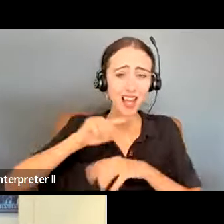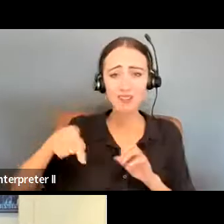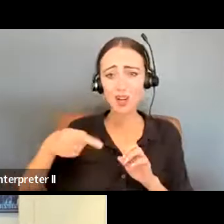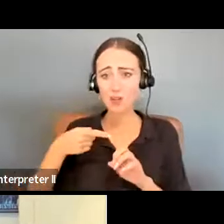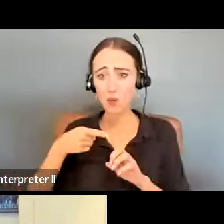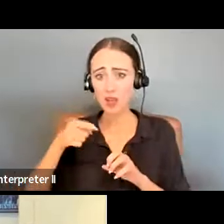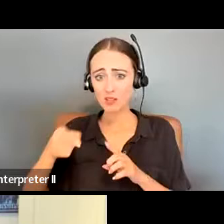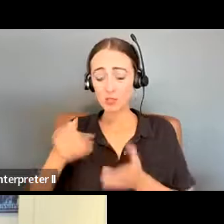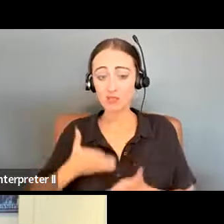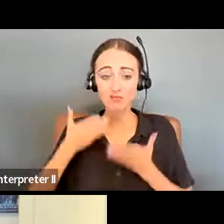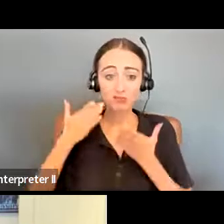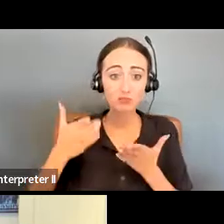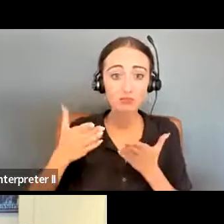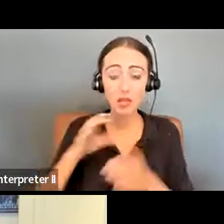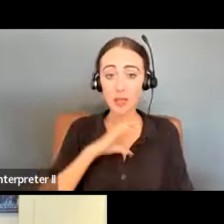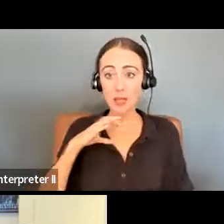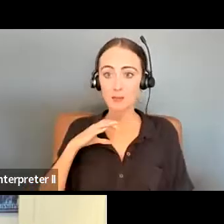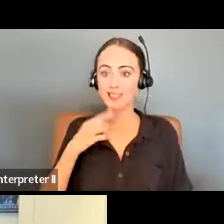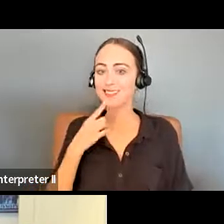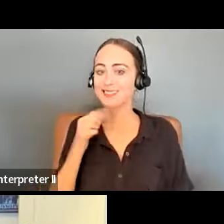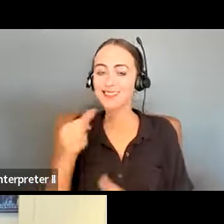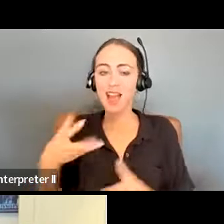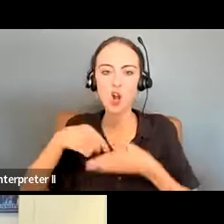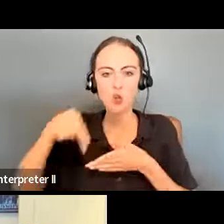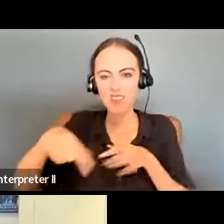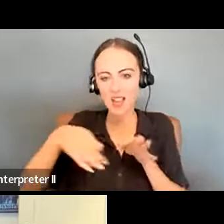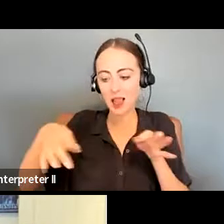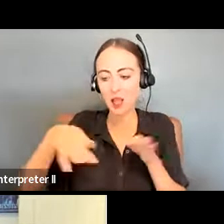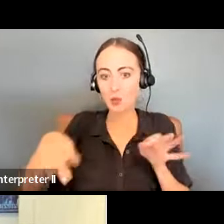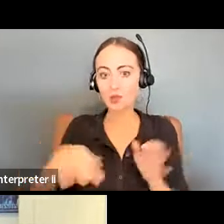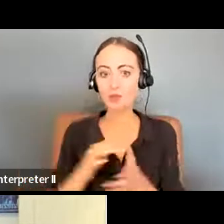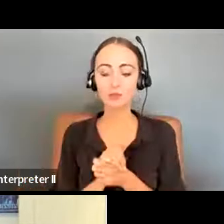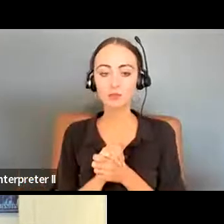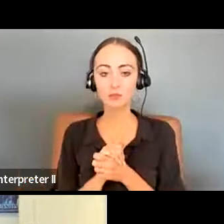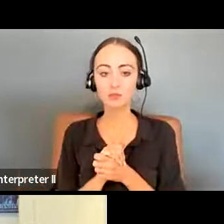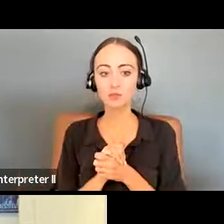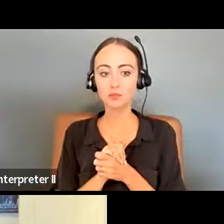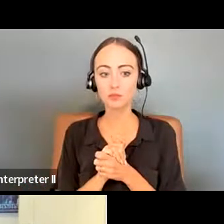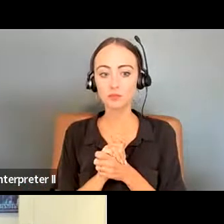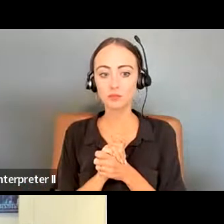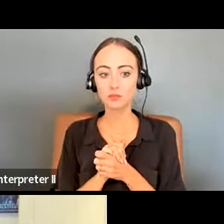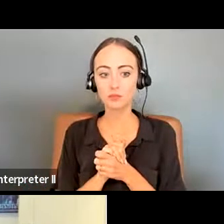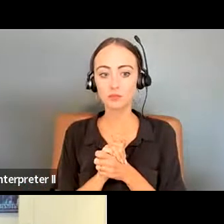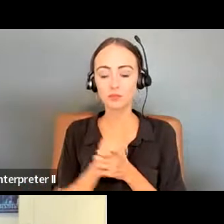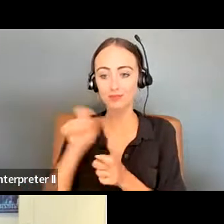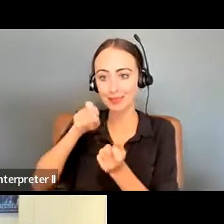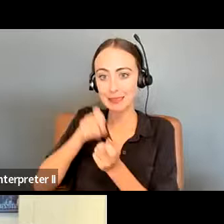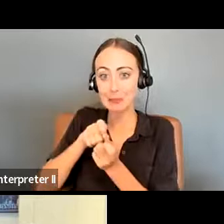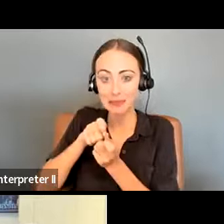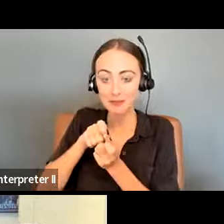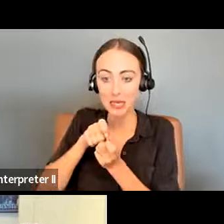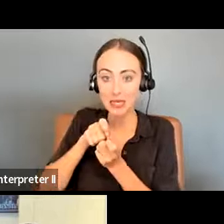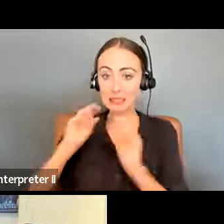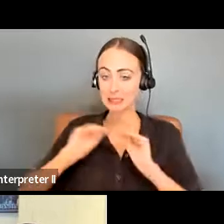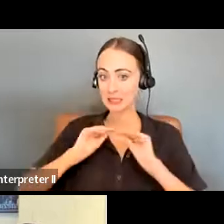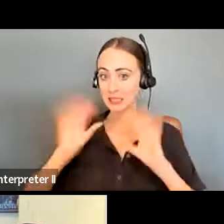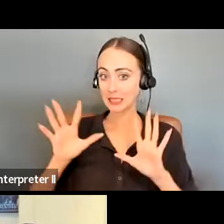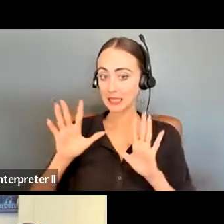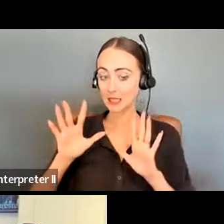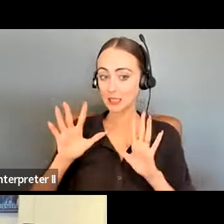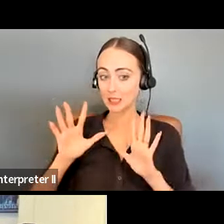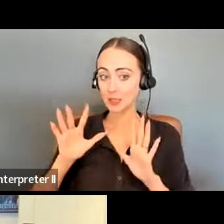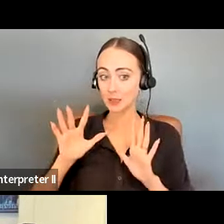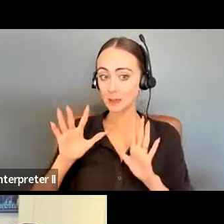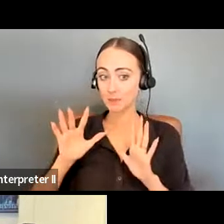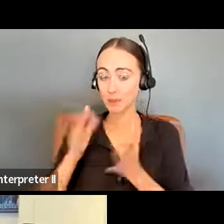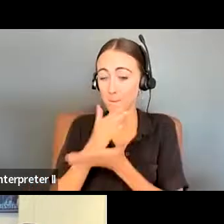the bill was issued, the committee print did not include this language, and it specifies and makes clear that certain parts of